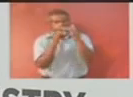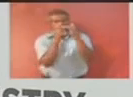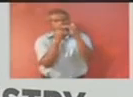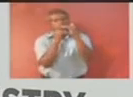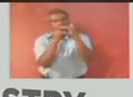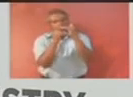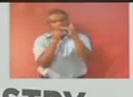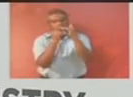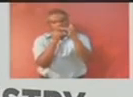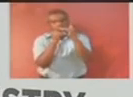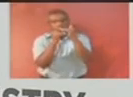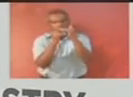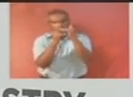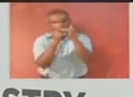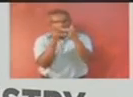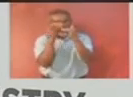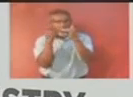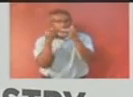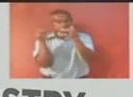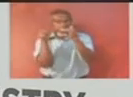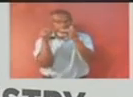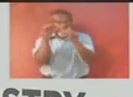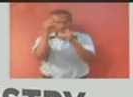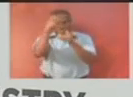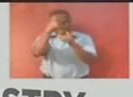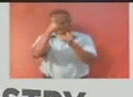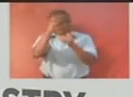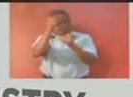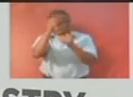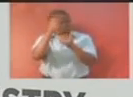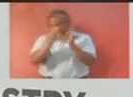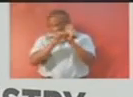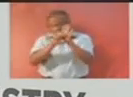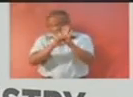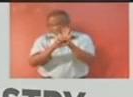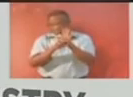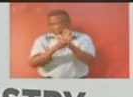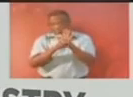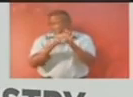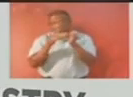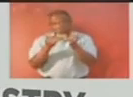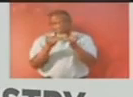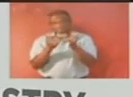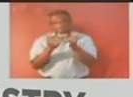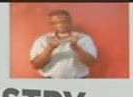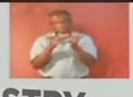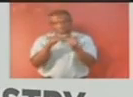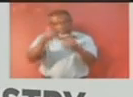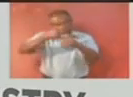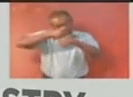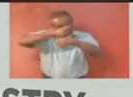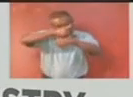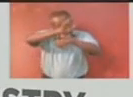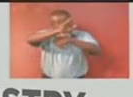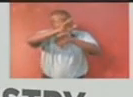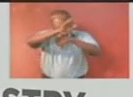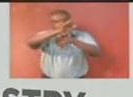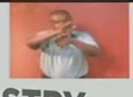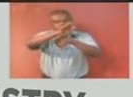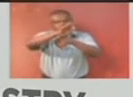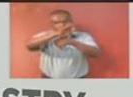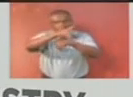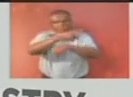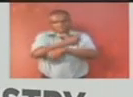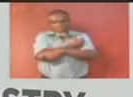in India. Because of the outbreak in India, they've reduced export of vaccines, and we